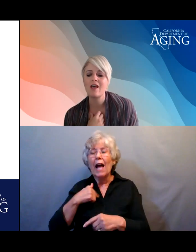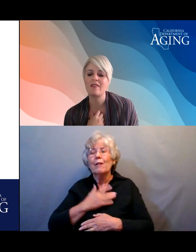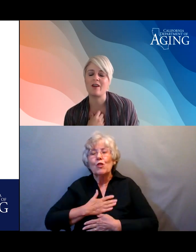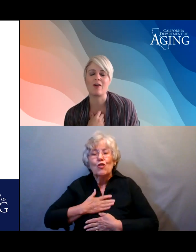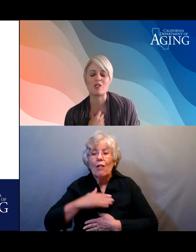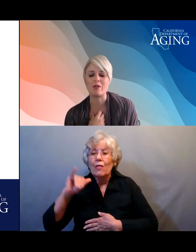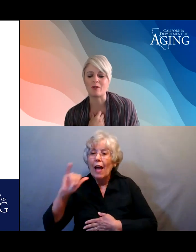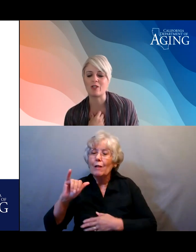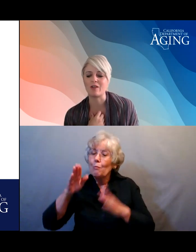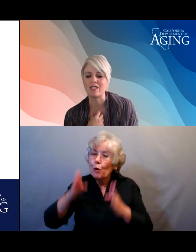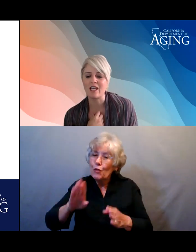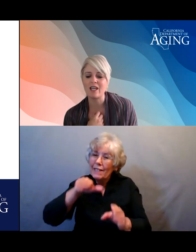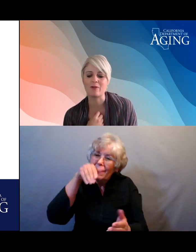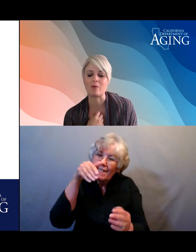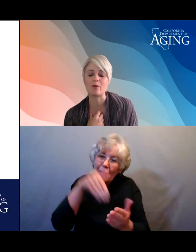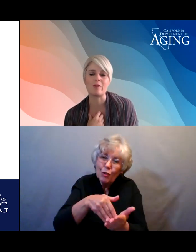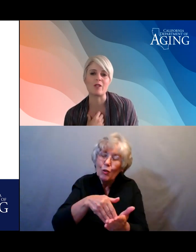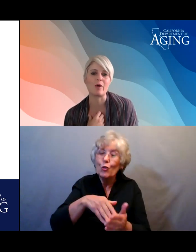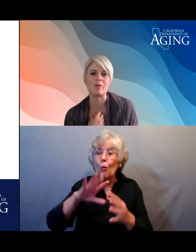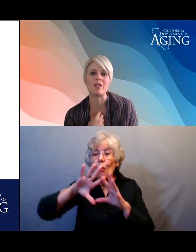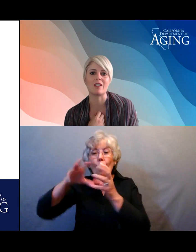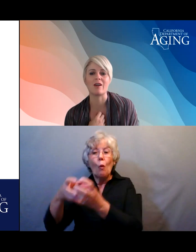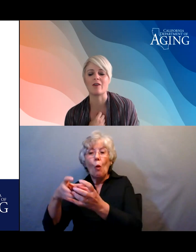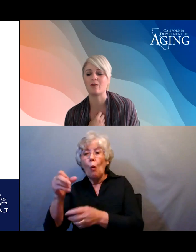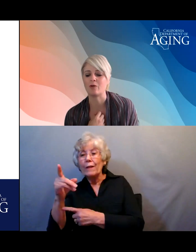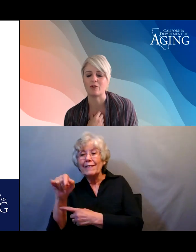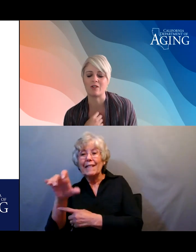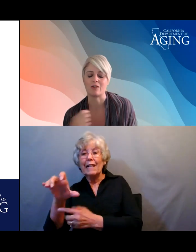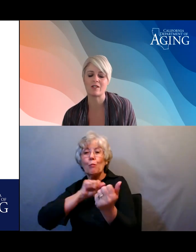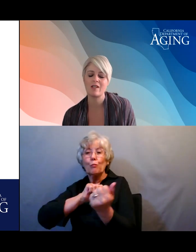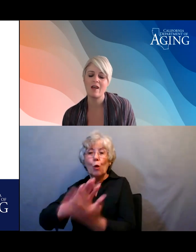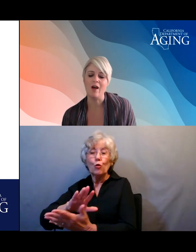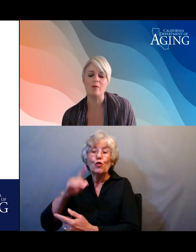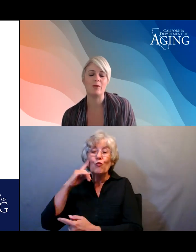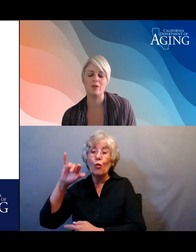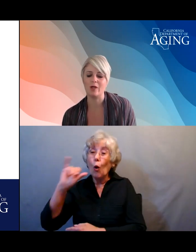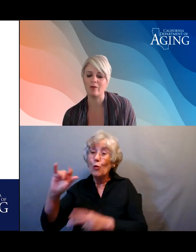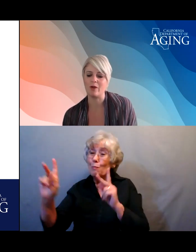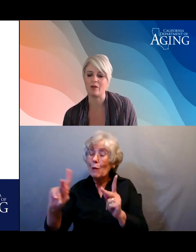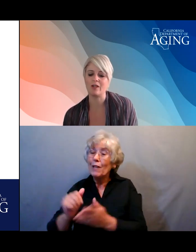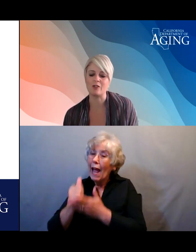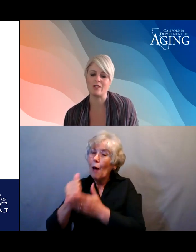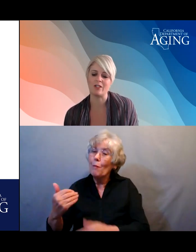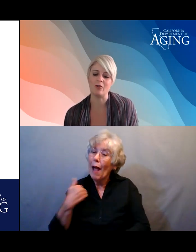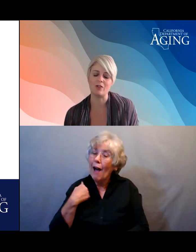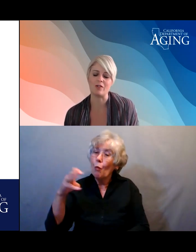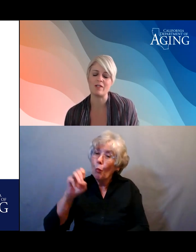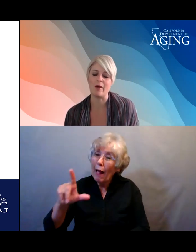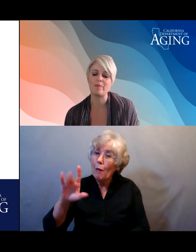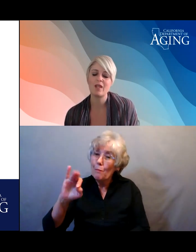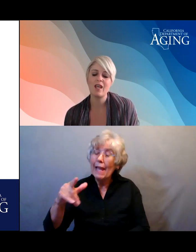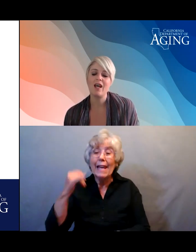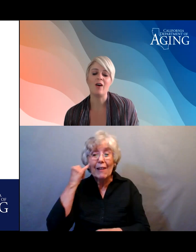approaches that our speakers shared today for improving the well-being of older adults who do come from other countries and